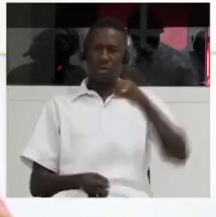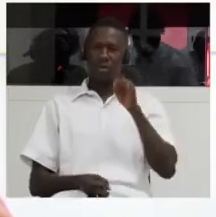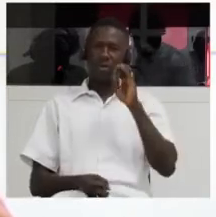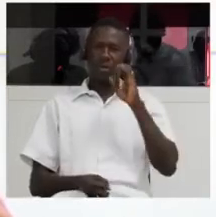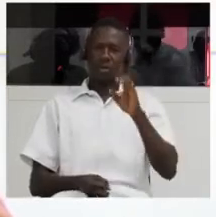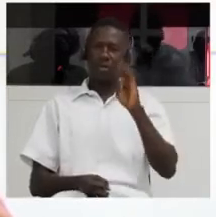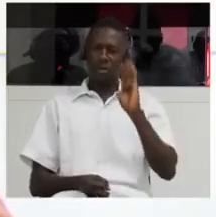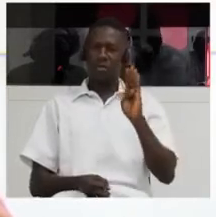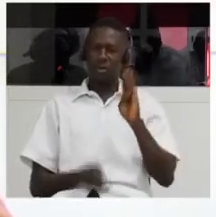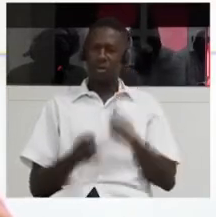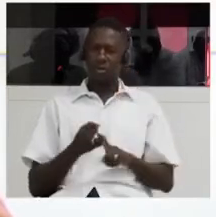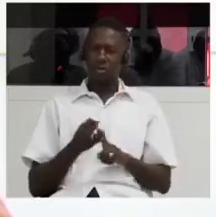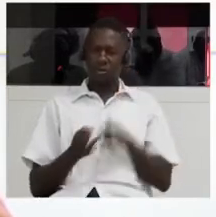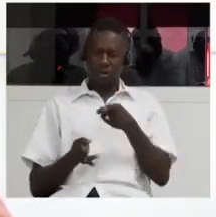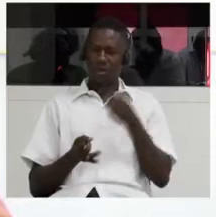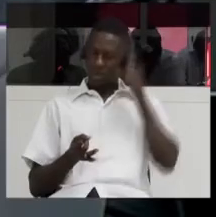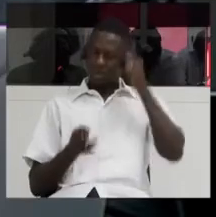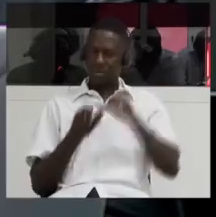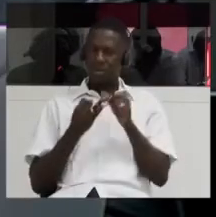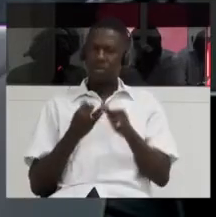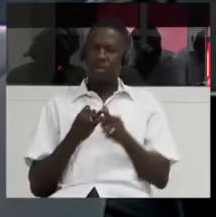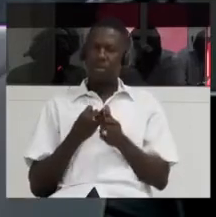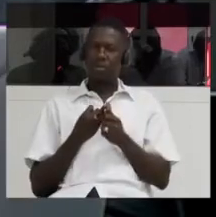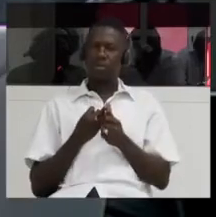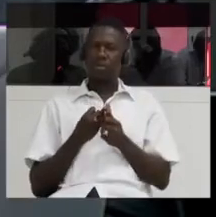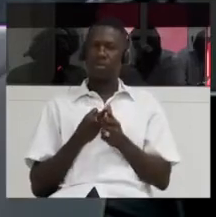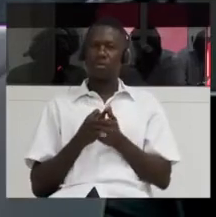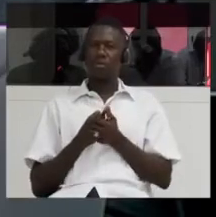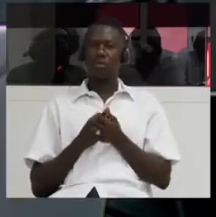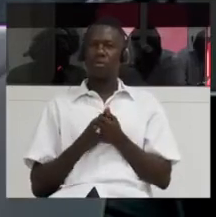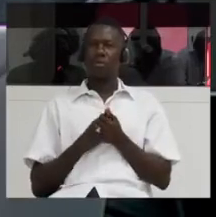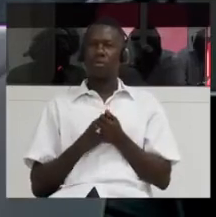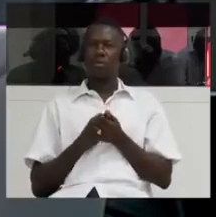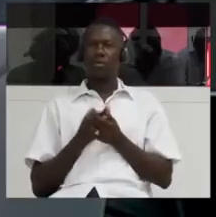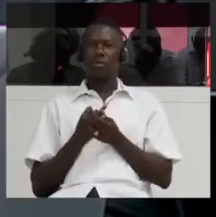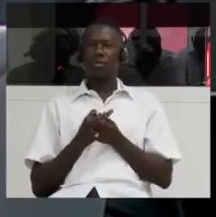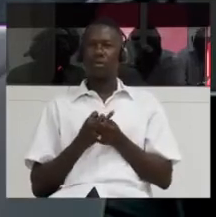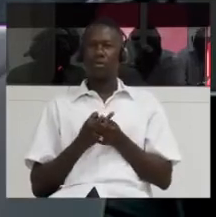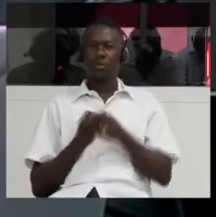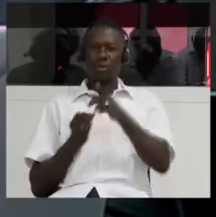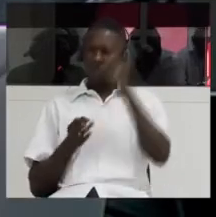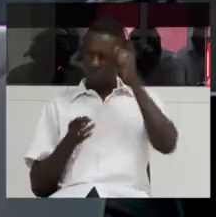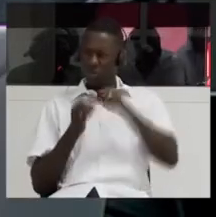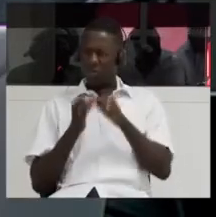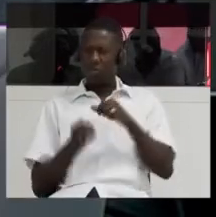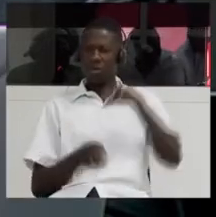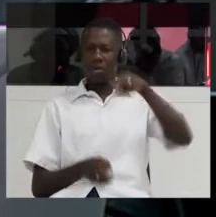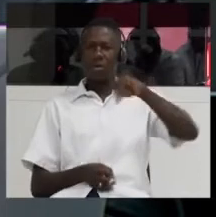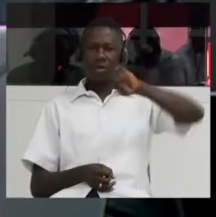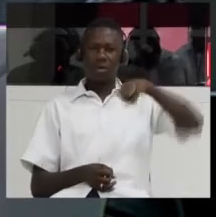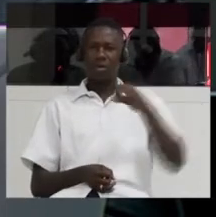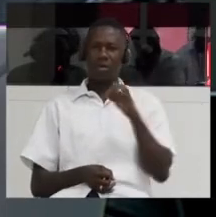Yeah, this I can recall. Do you know whether a Njai? Njai, yes, Njai. Which